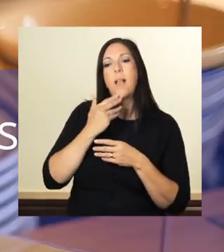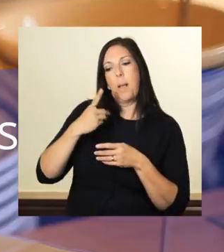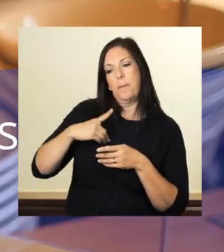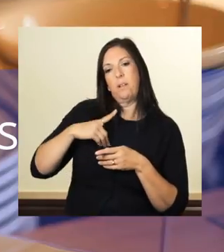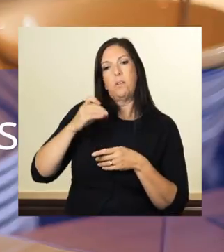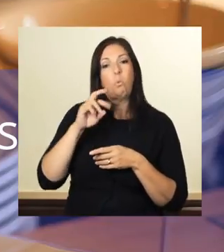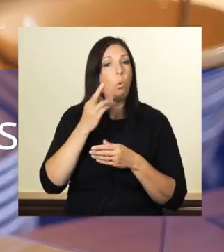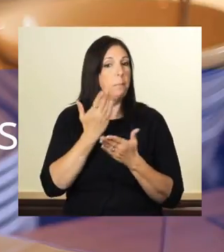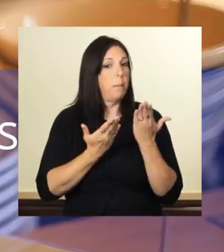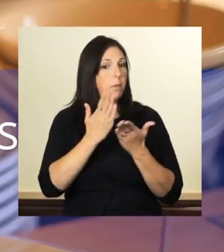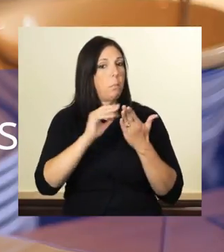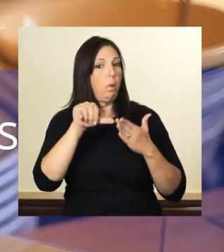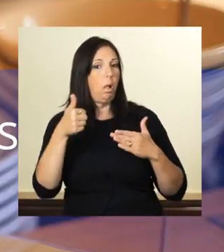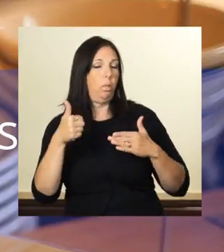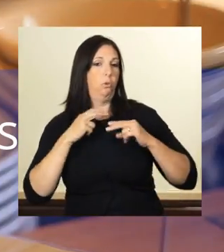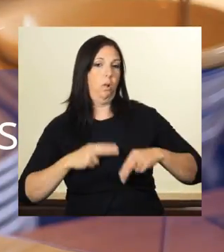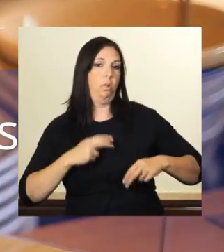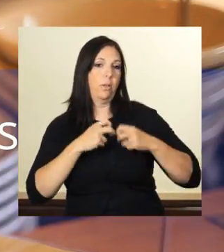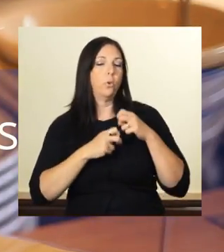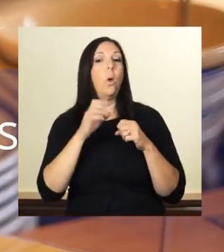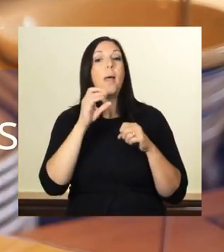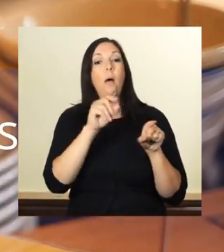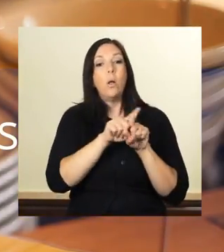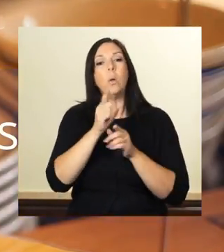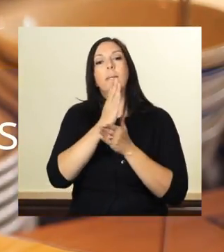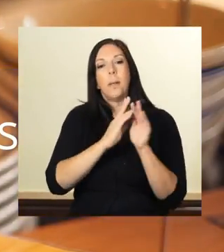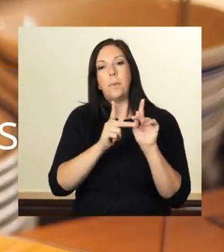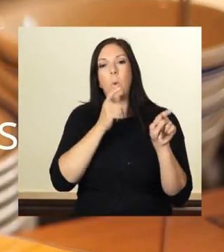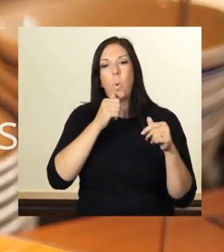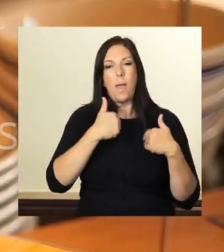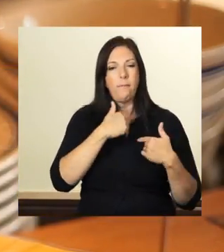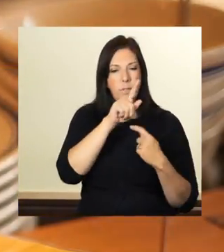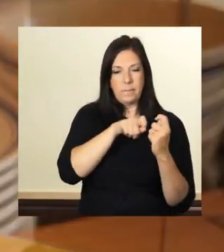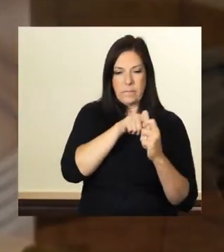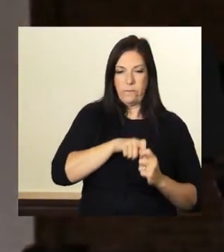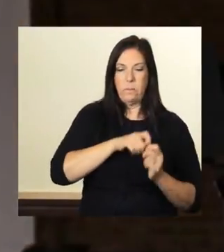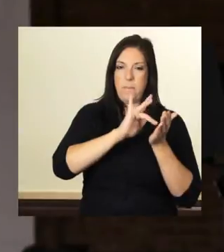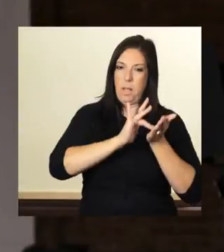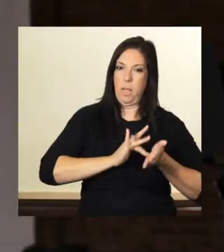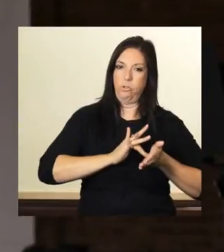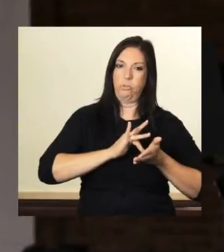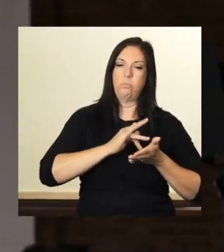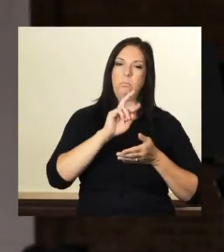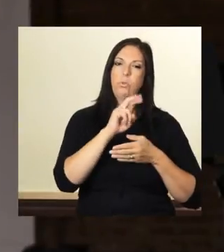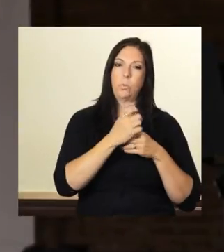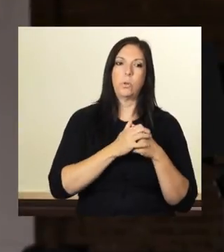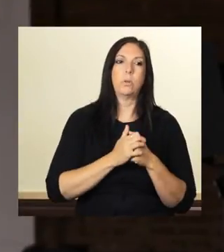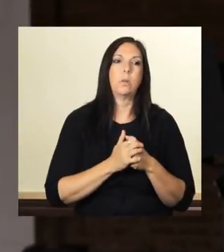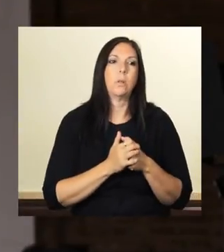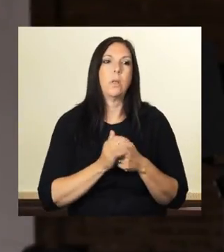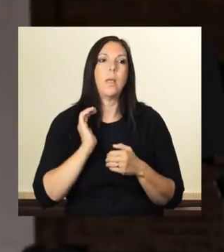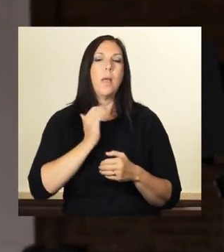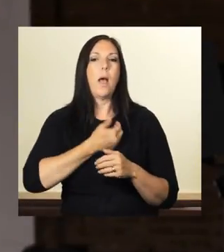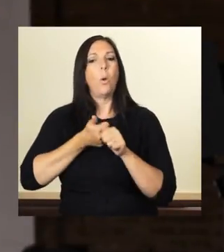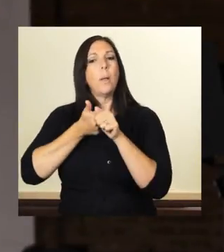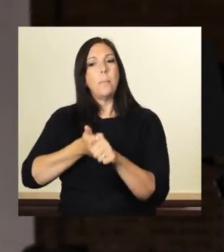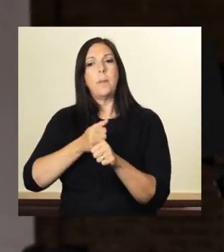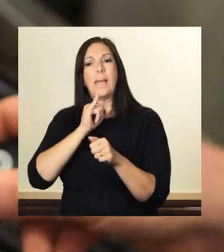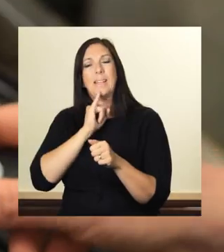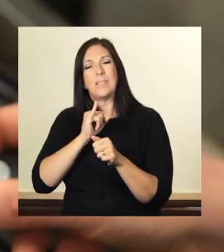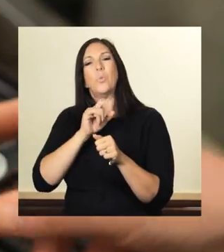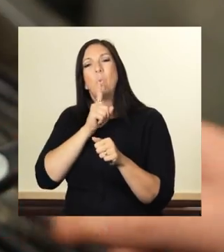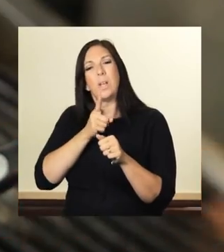or other conditions. As well as those prescribed certain medications. Our compliance rules are really geared towards the susceptible